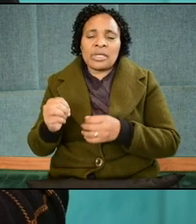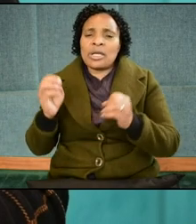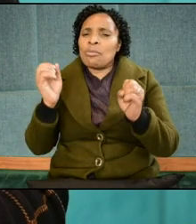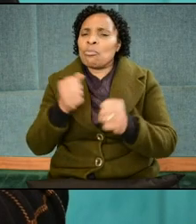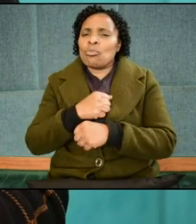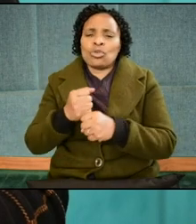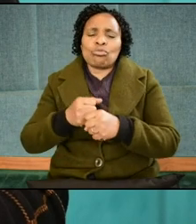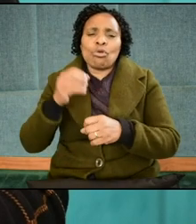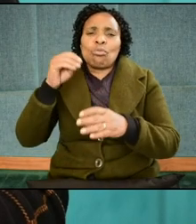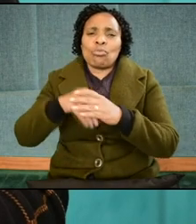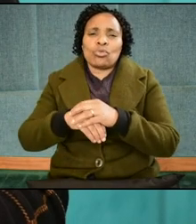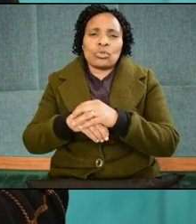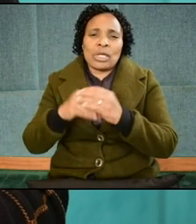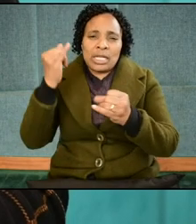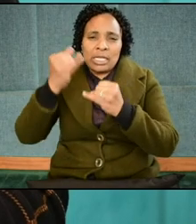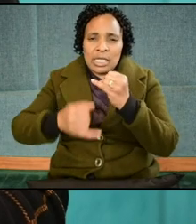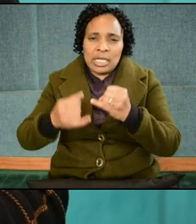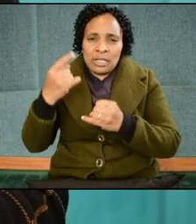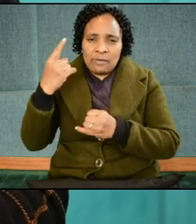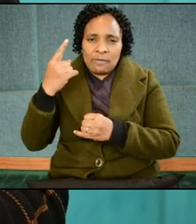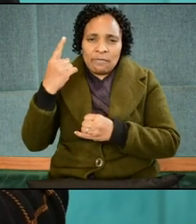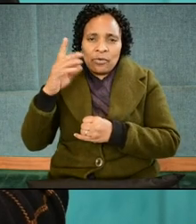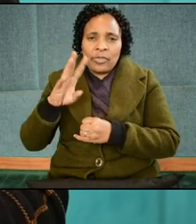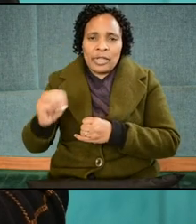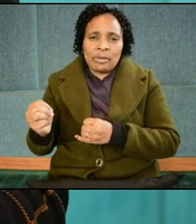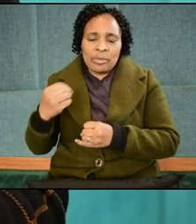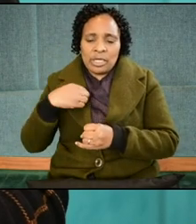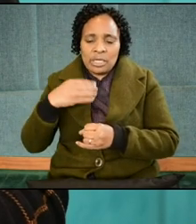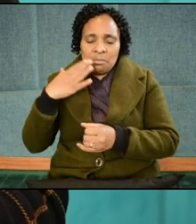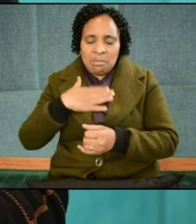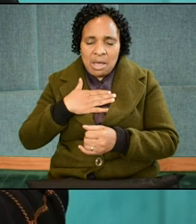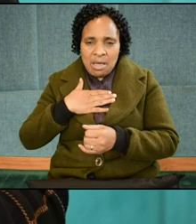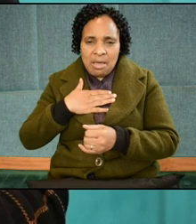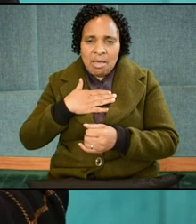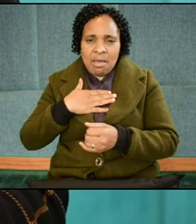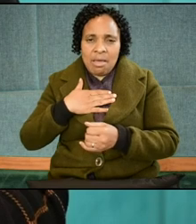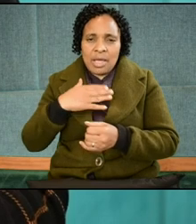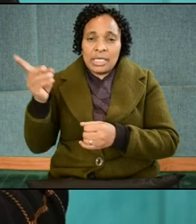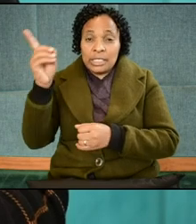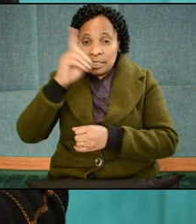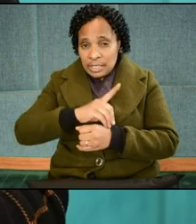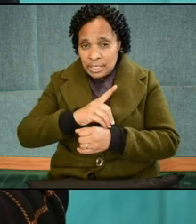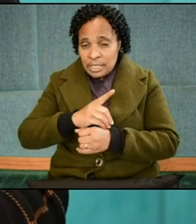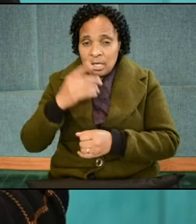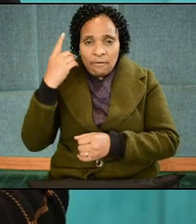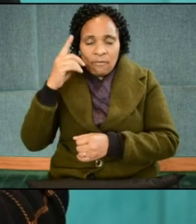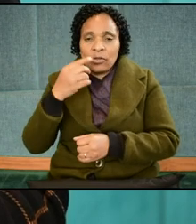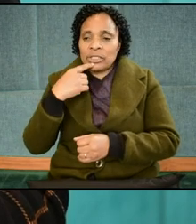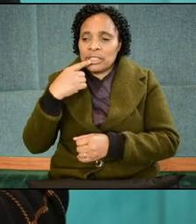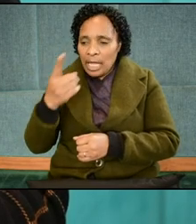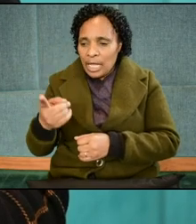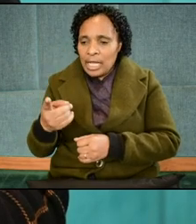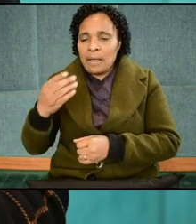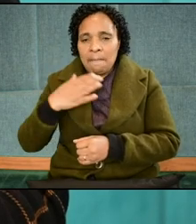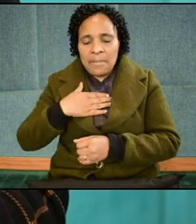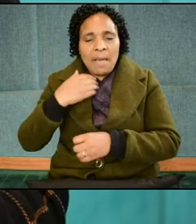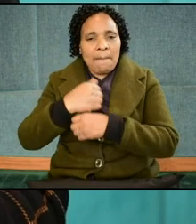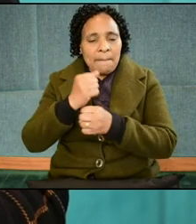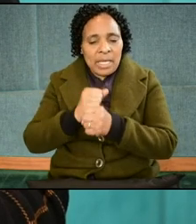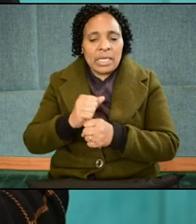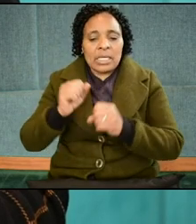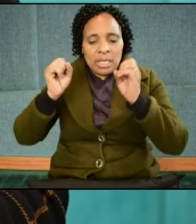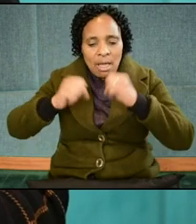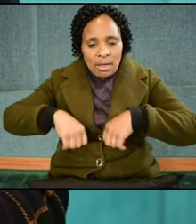not put an end to them in my zeal. Therefore tell him, I am making my